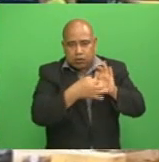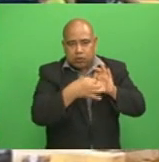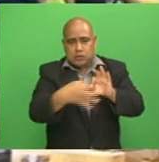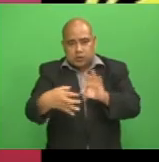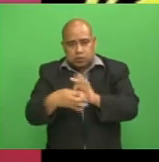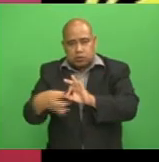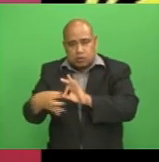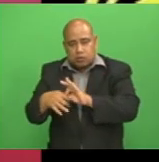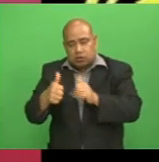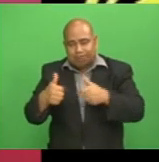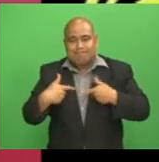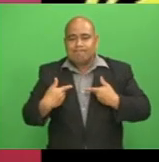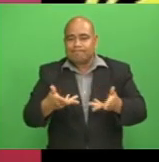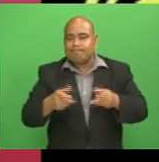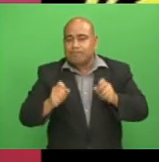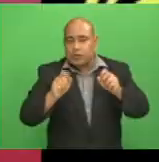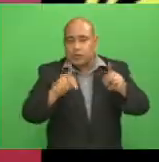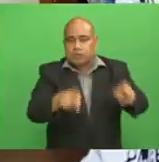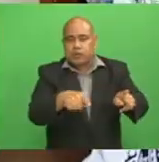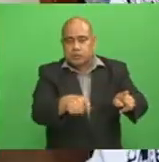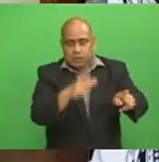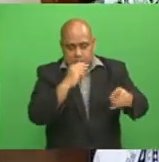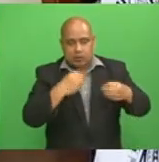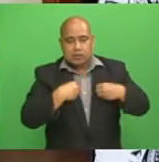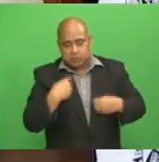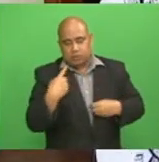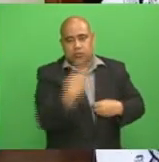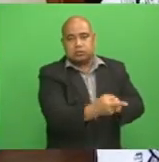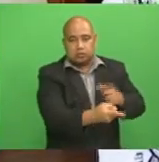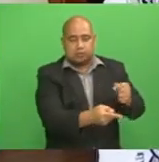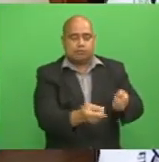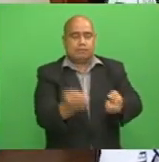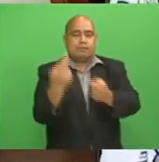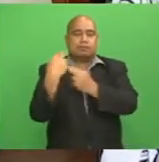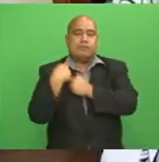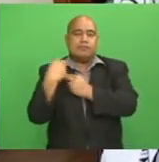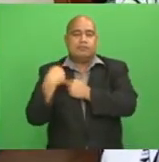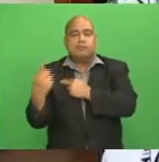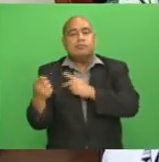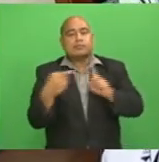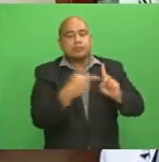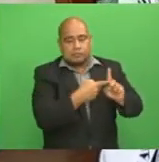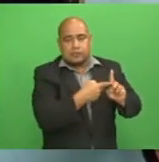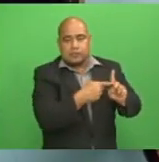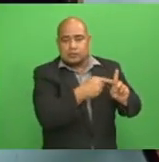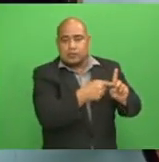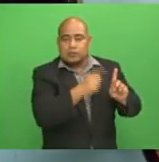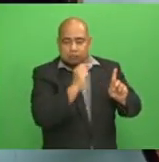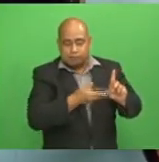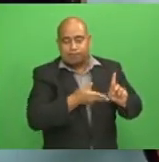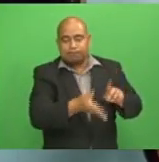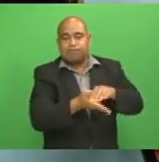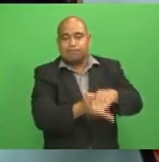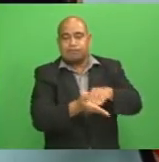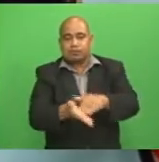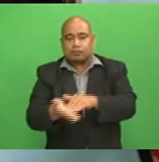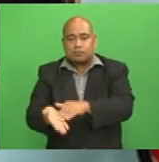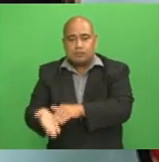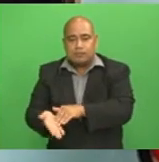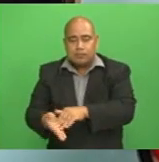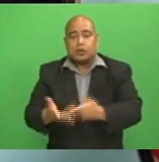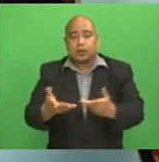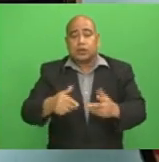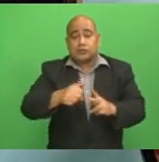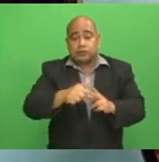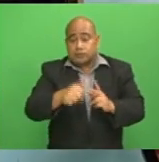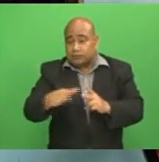corporate social responsibilities. Donu highlighted they are also prioritizing the health needs of underprivileged Fijians in